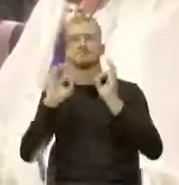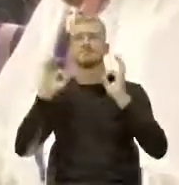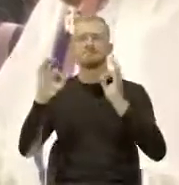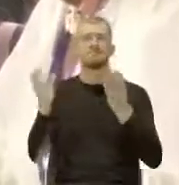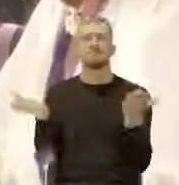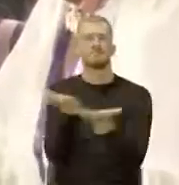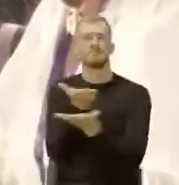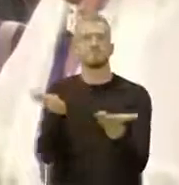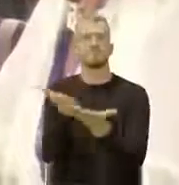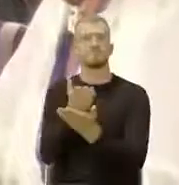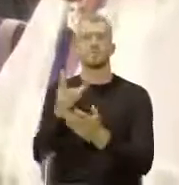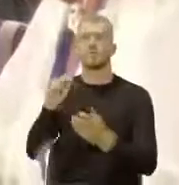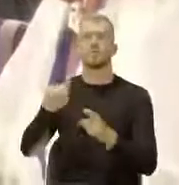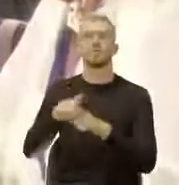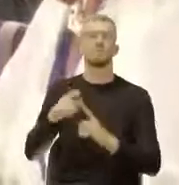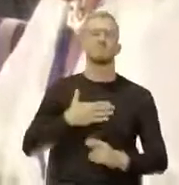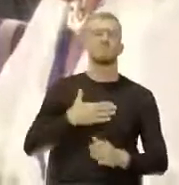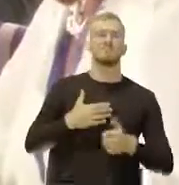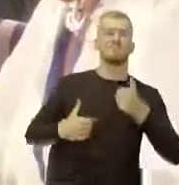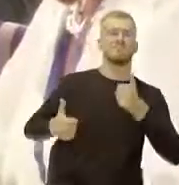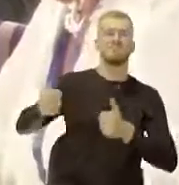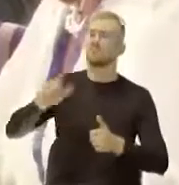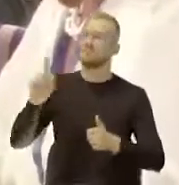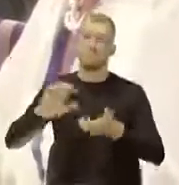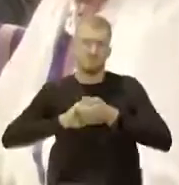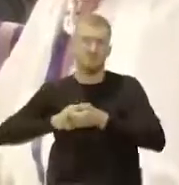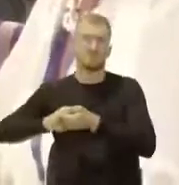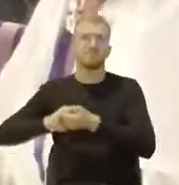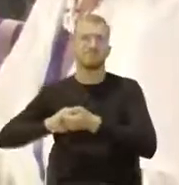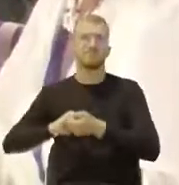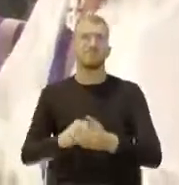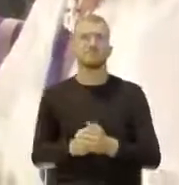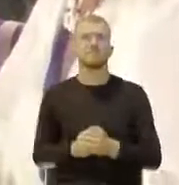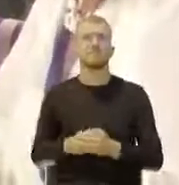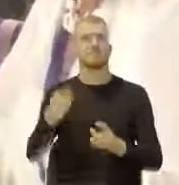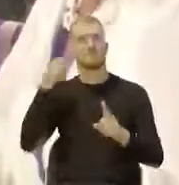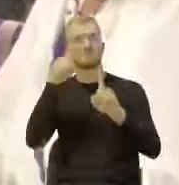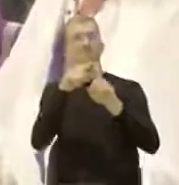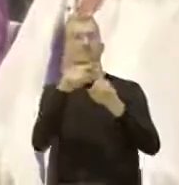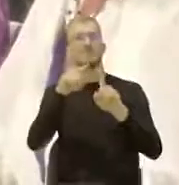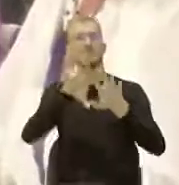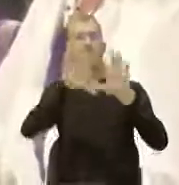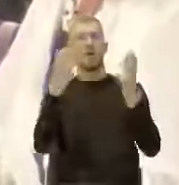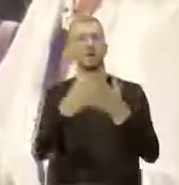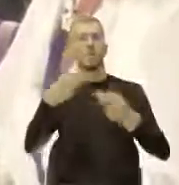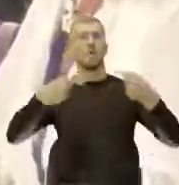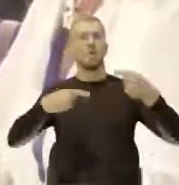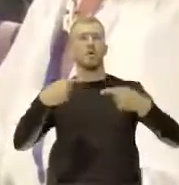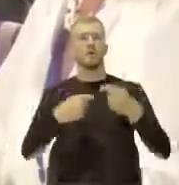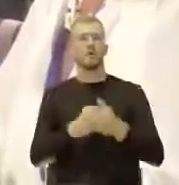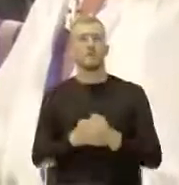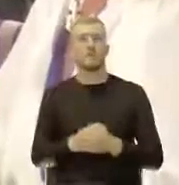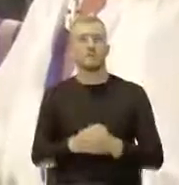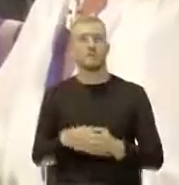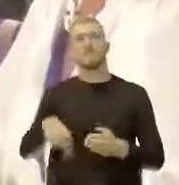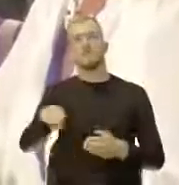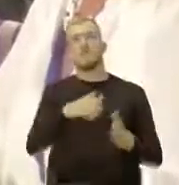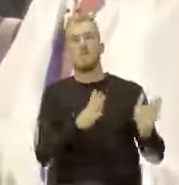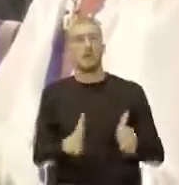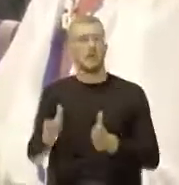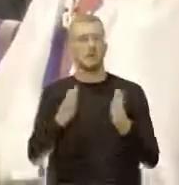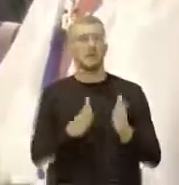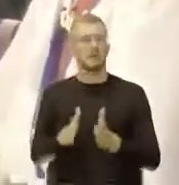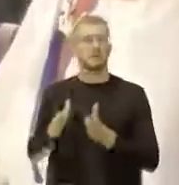globally, and when I mean political, I mean the climate change agenda, I mean the new urban agenda, I mean the gender agenda that unified